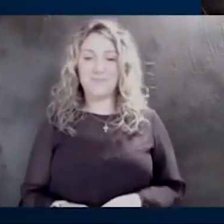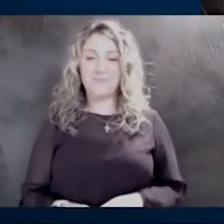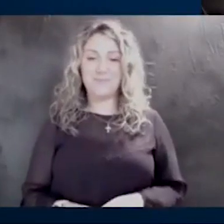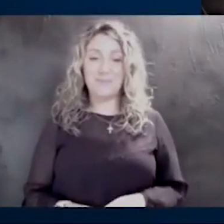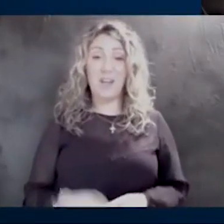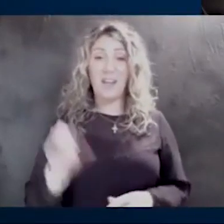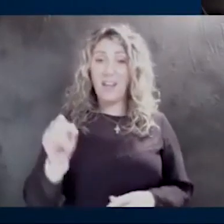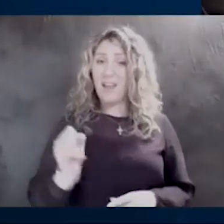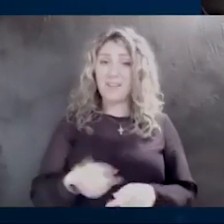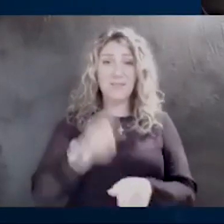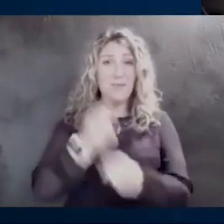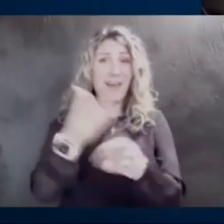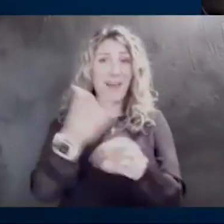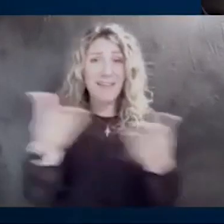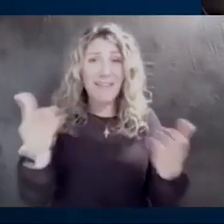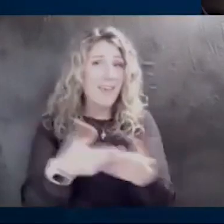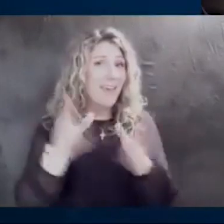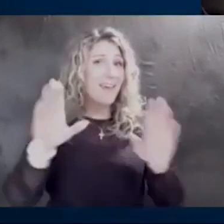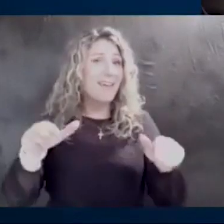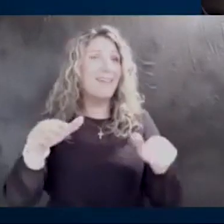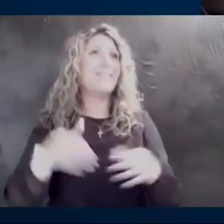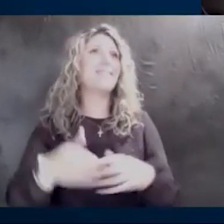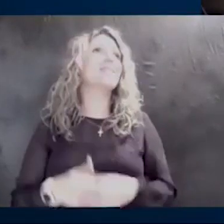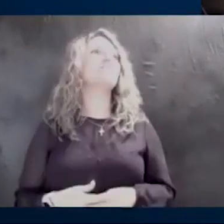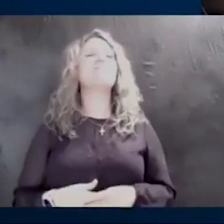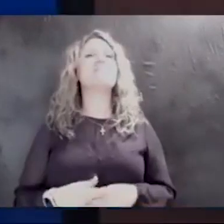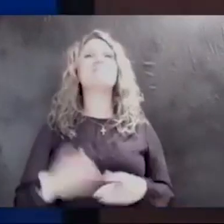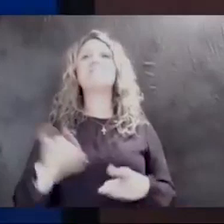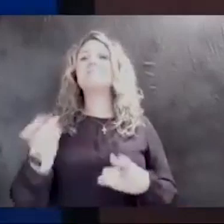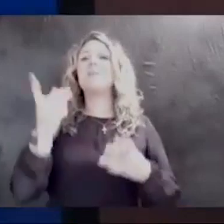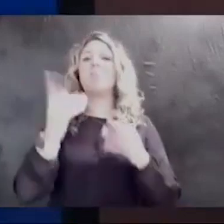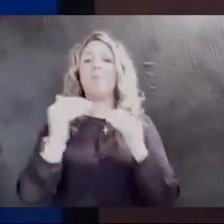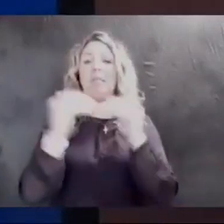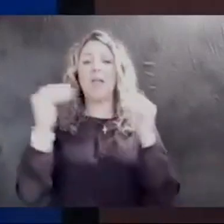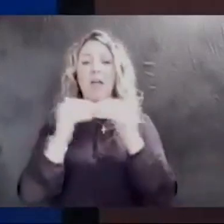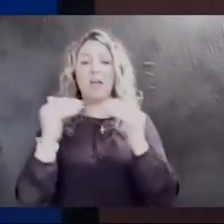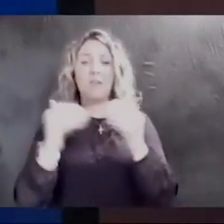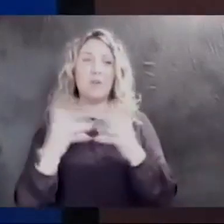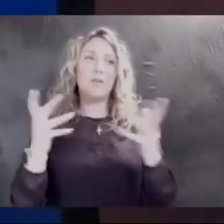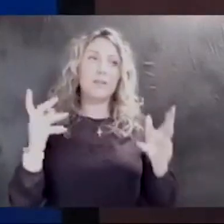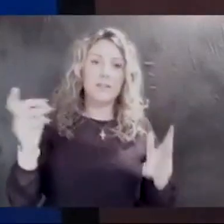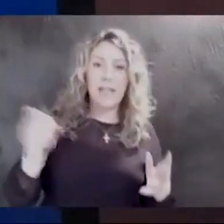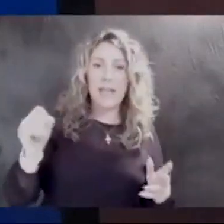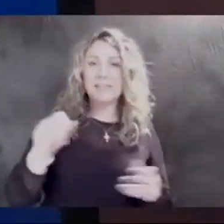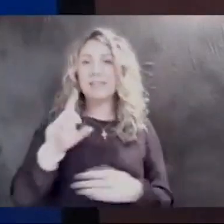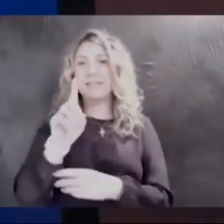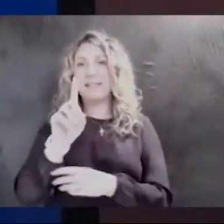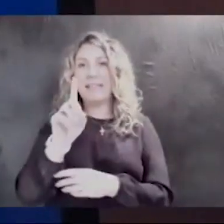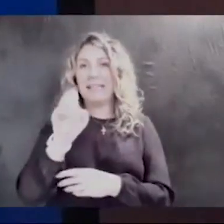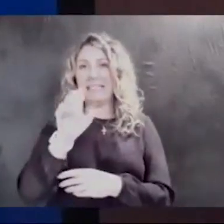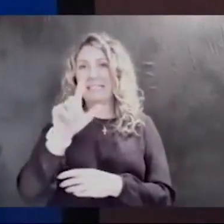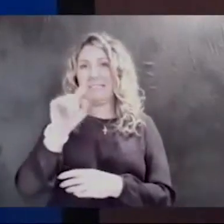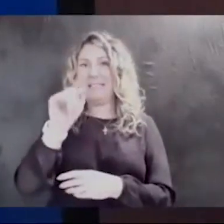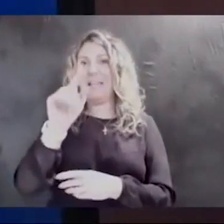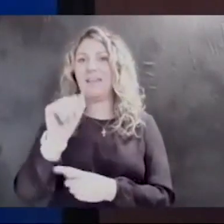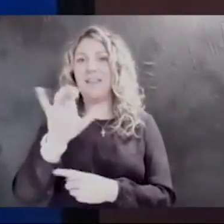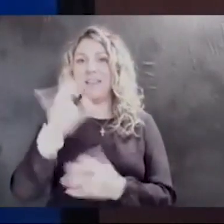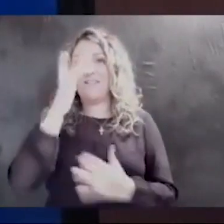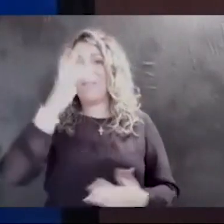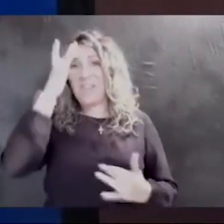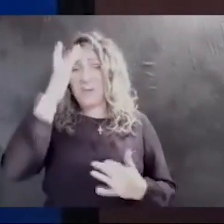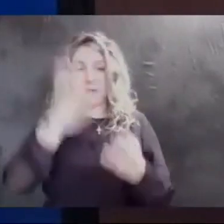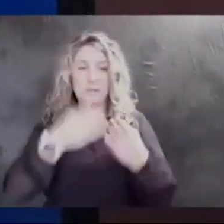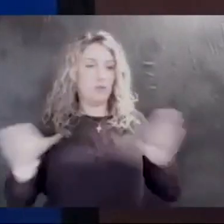thing, guys. At some level, you just, even though the Delta virus, or the virus in general, and Delta